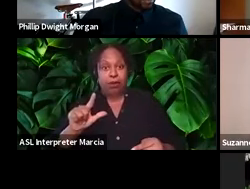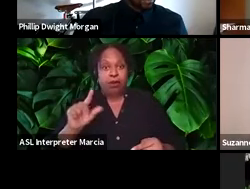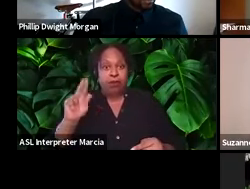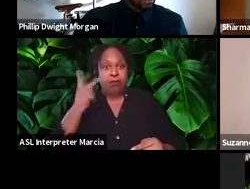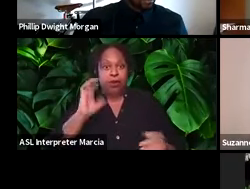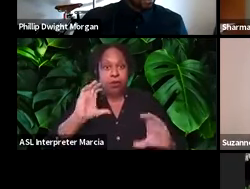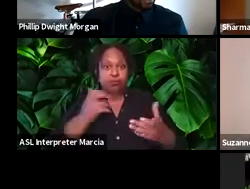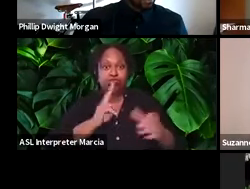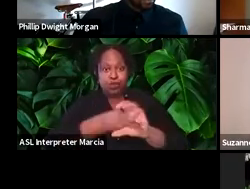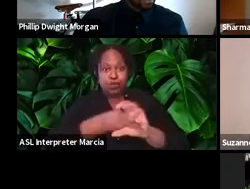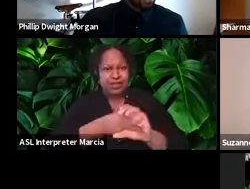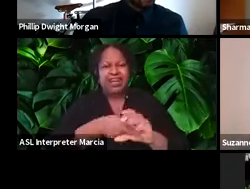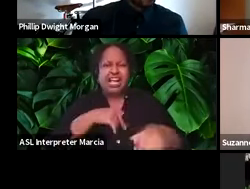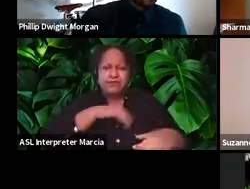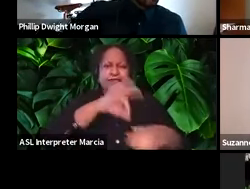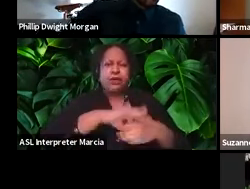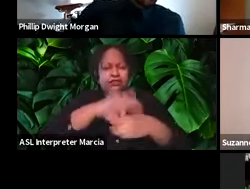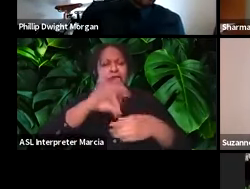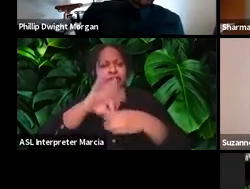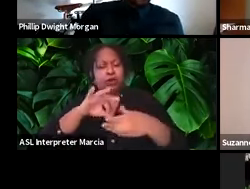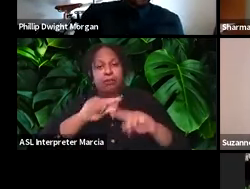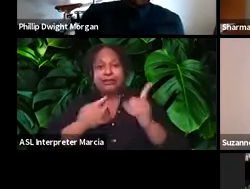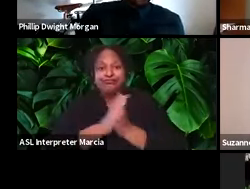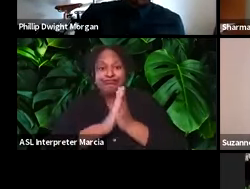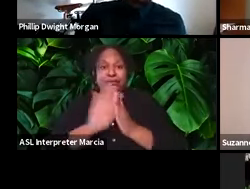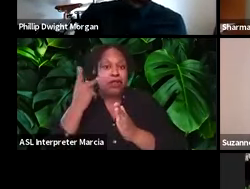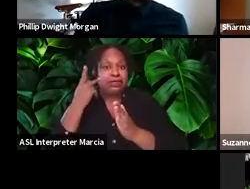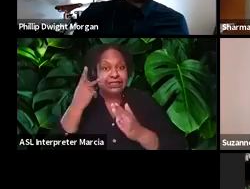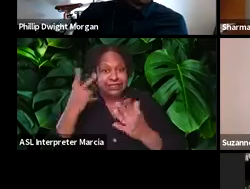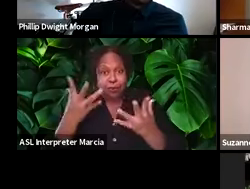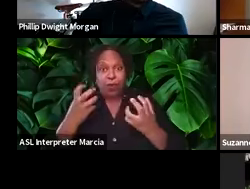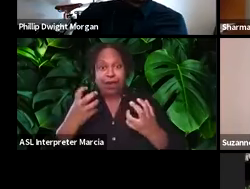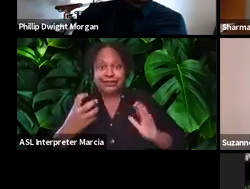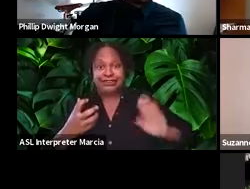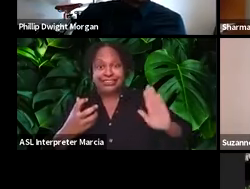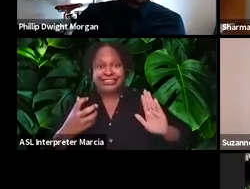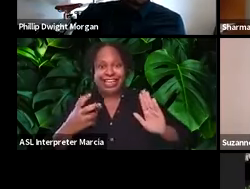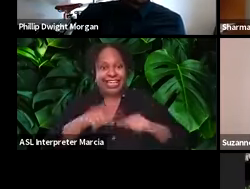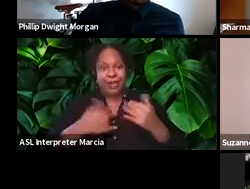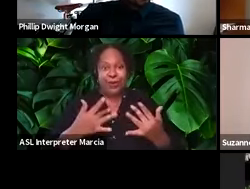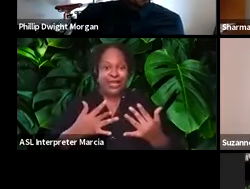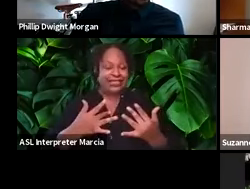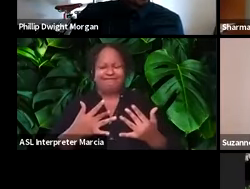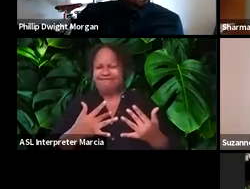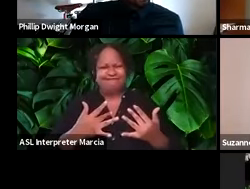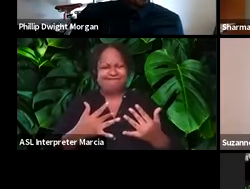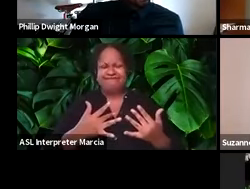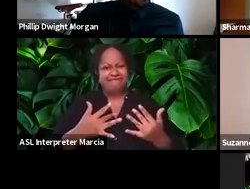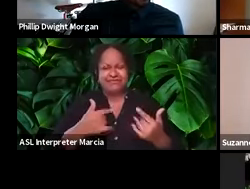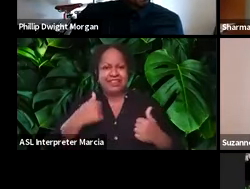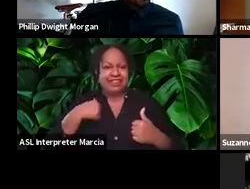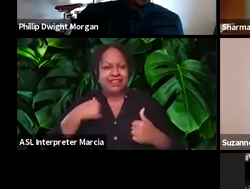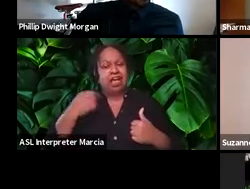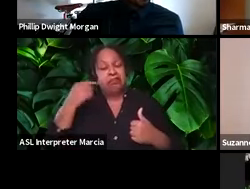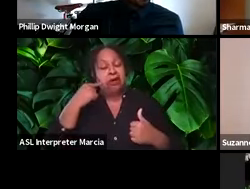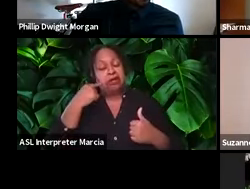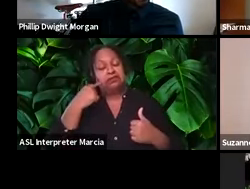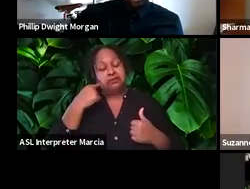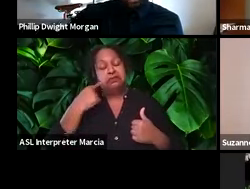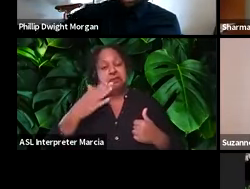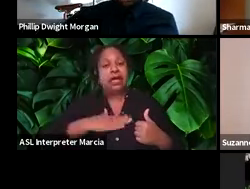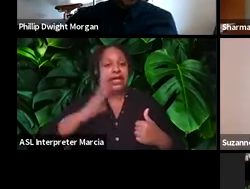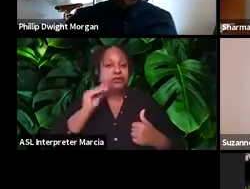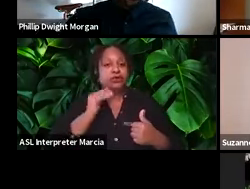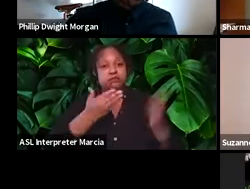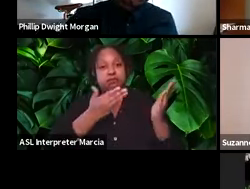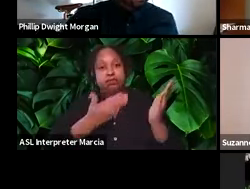never interested in politics. So it wasn't something that I was like, oh my God, I really want to do this. I can't wait to sit in the chair. It was something that I thought, you know what, I'm going to bring my